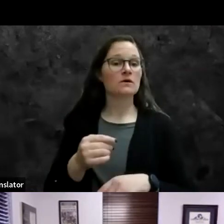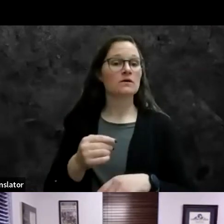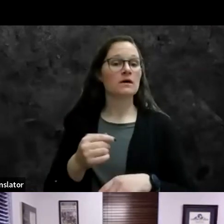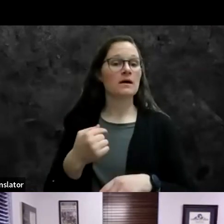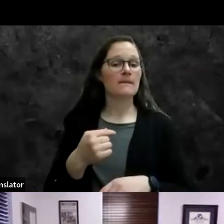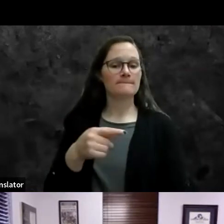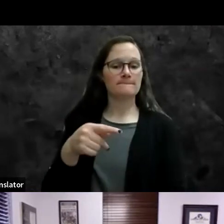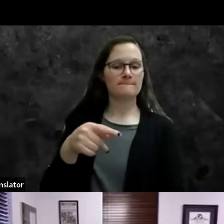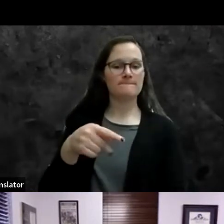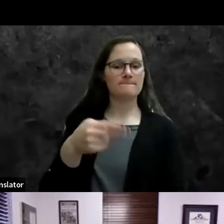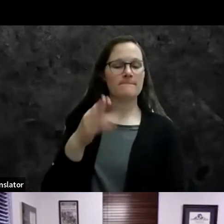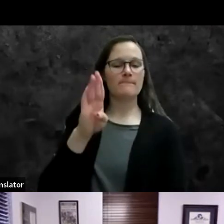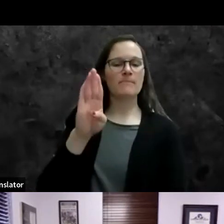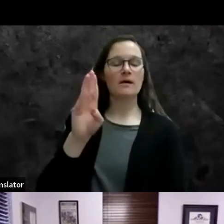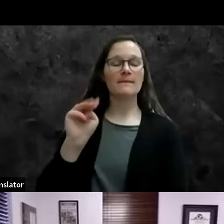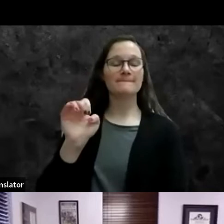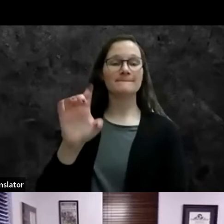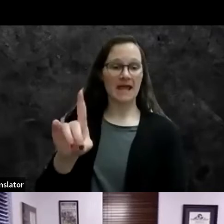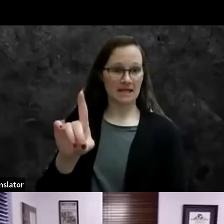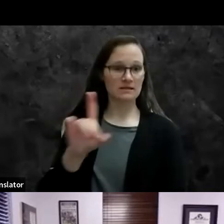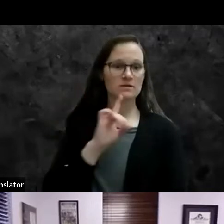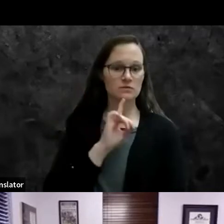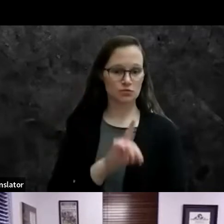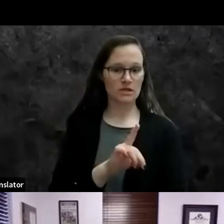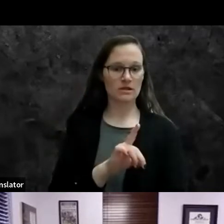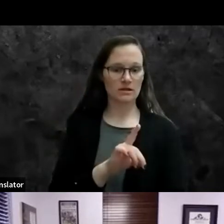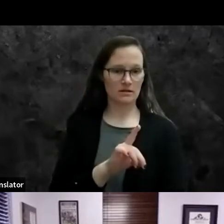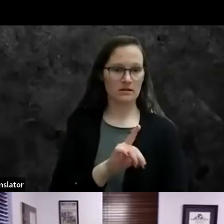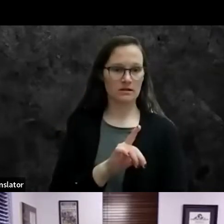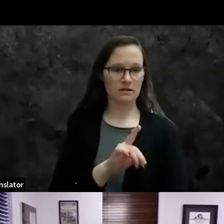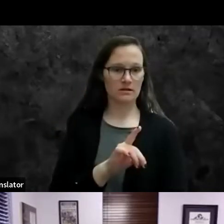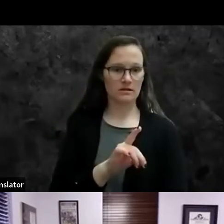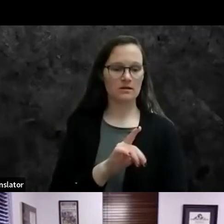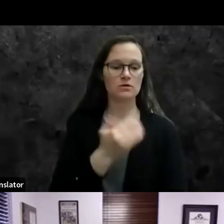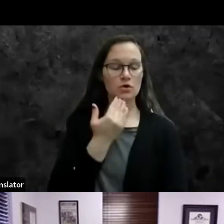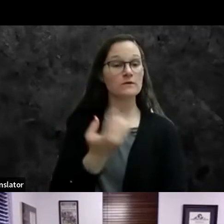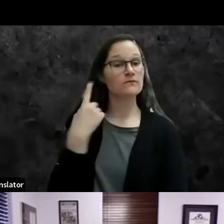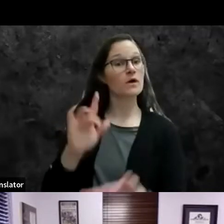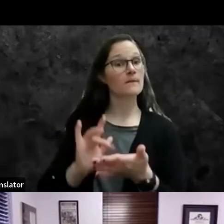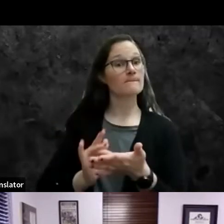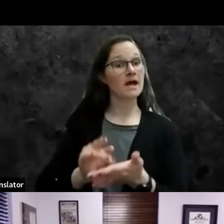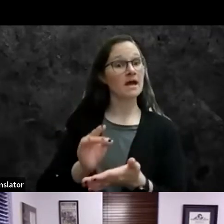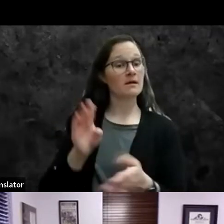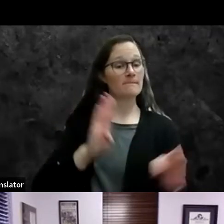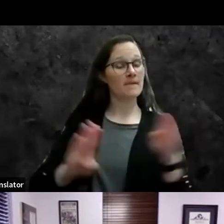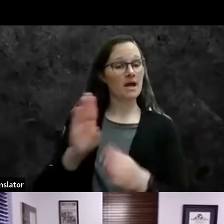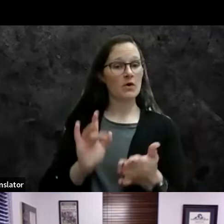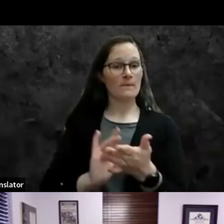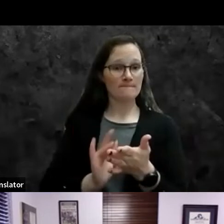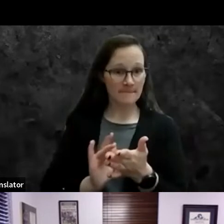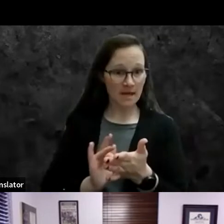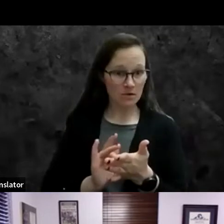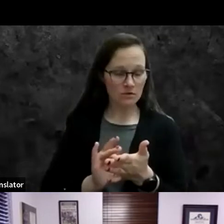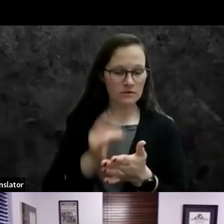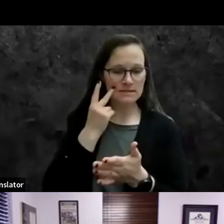PubMed, which is a clearinghouse for biomedical papers. You can look for your particular test and you can determine what